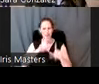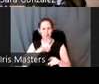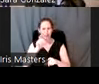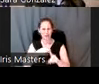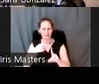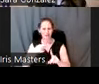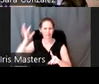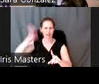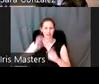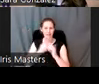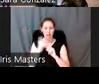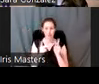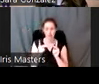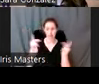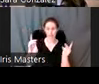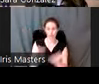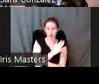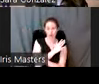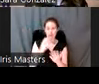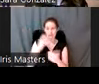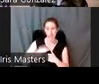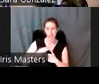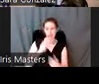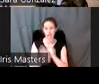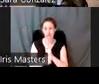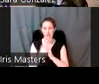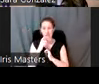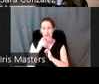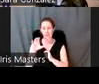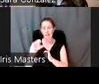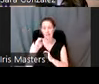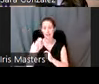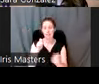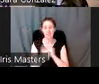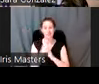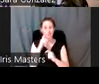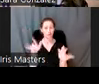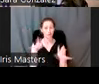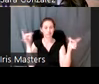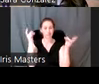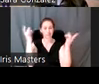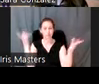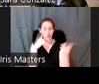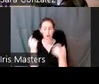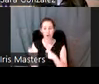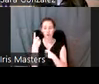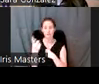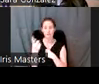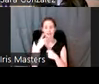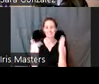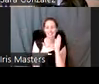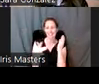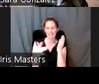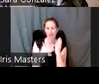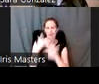how peoples across human history have responded to climactic shifts or environmental catastrophes, to understandings of technological